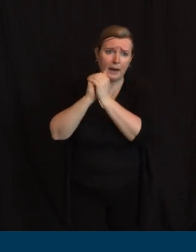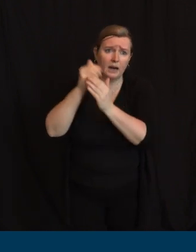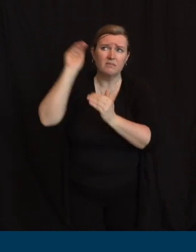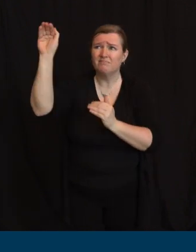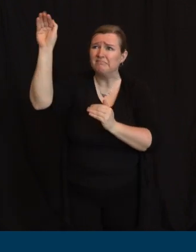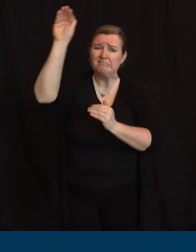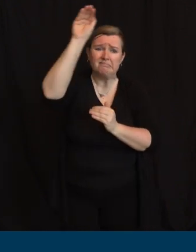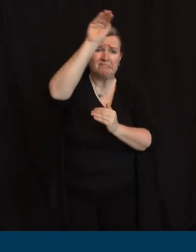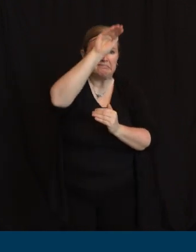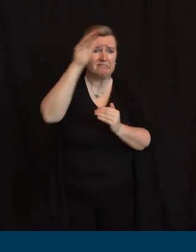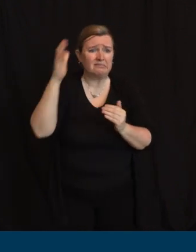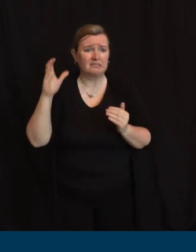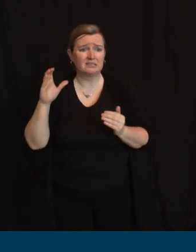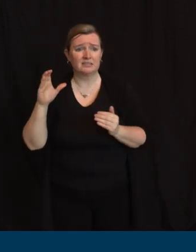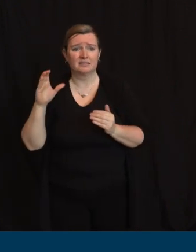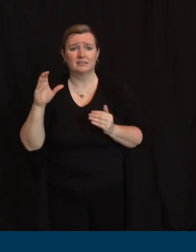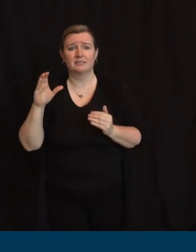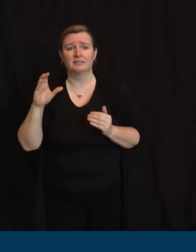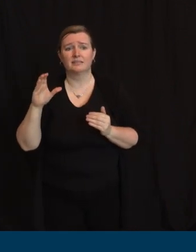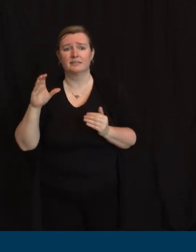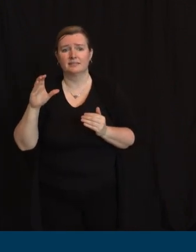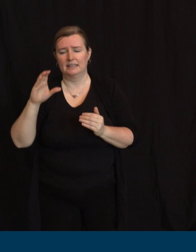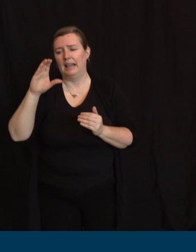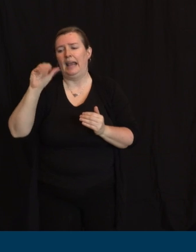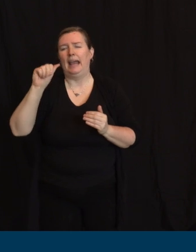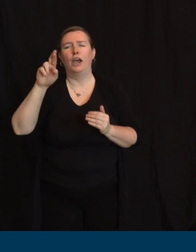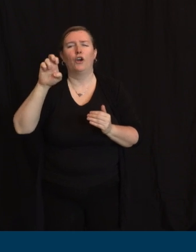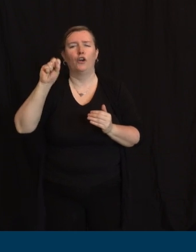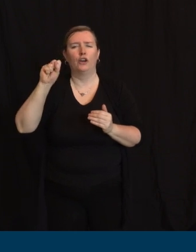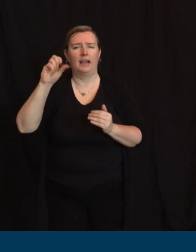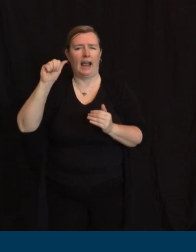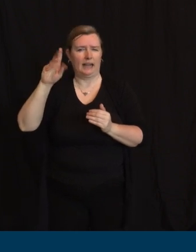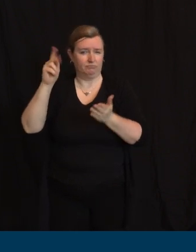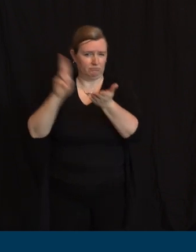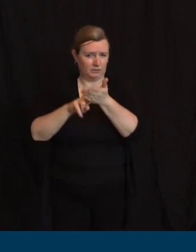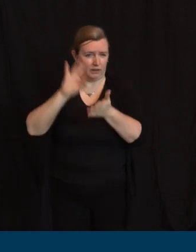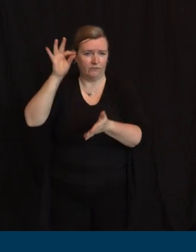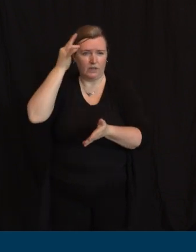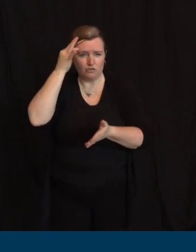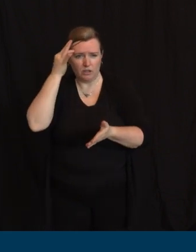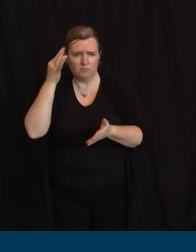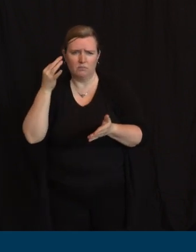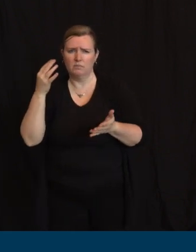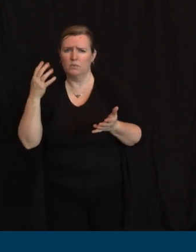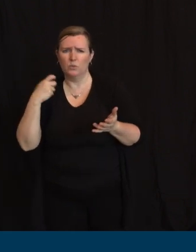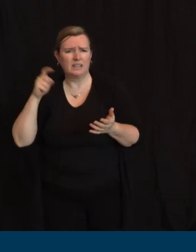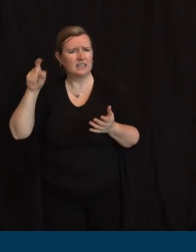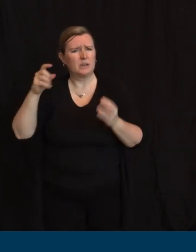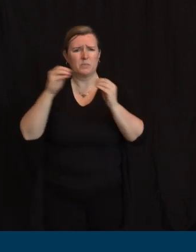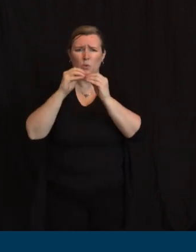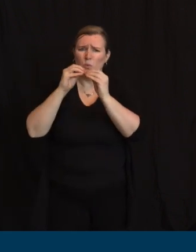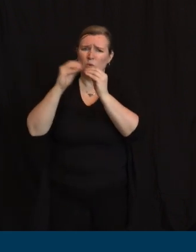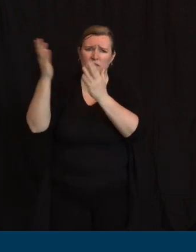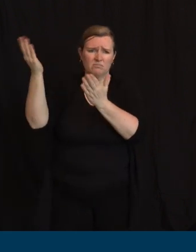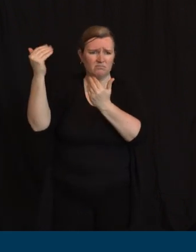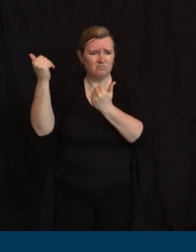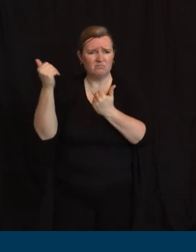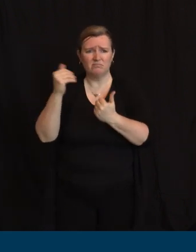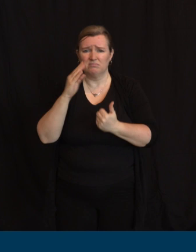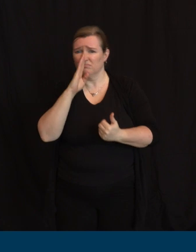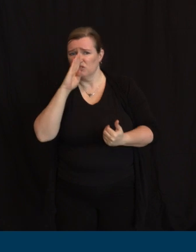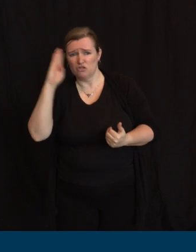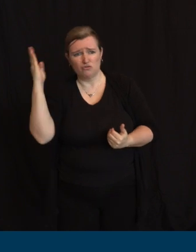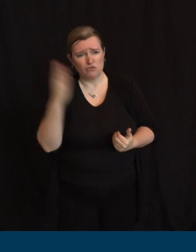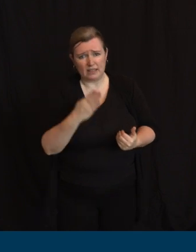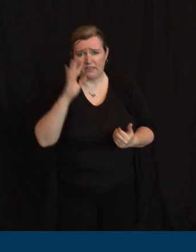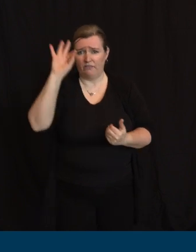Act was a very good step in the right direction, we need a lot more direct federal cash assistance into states,